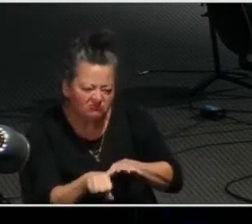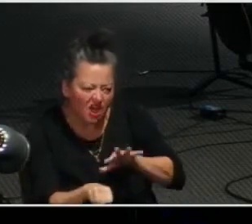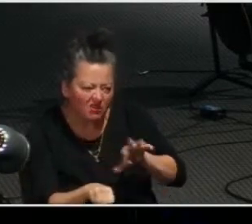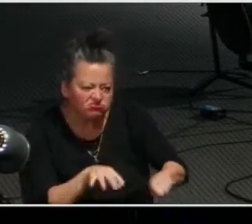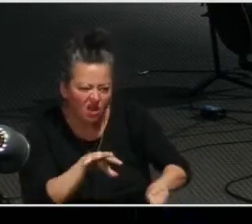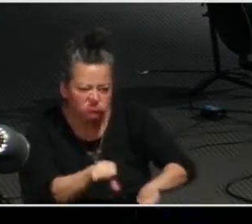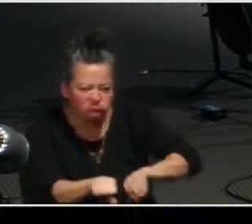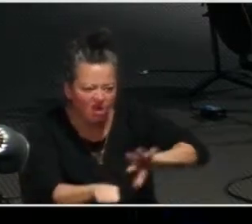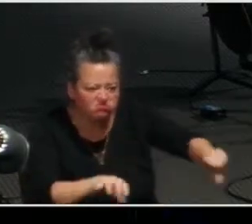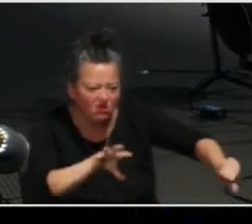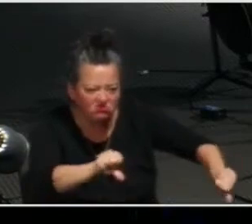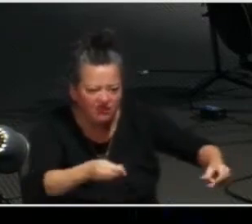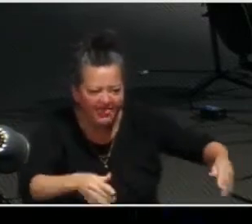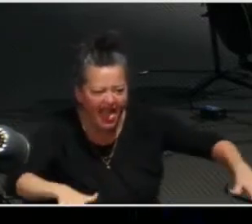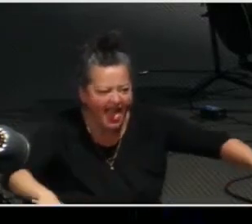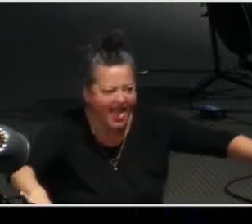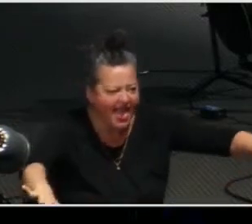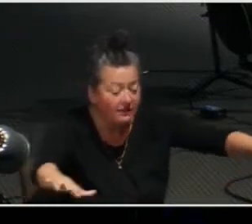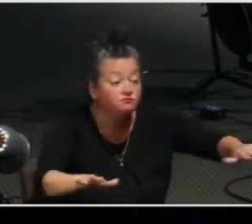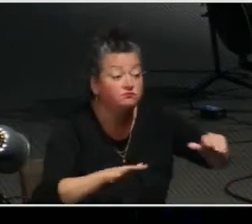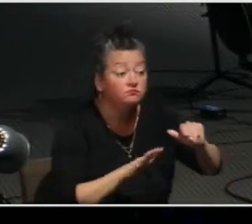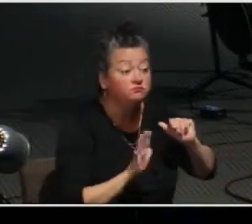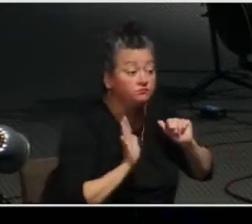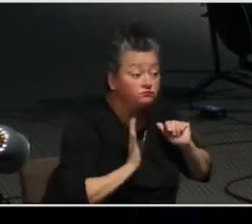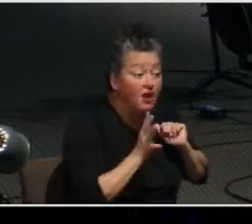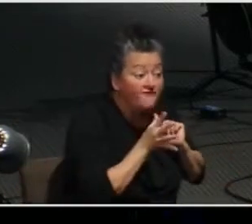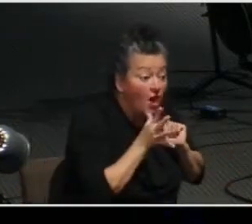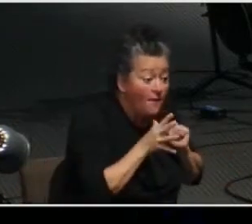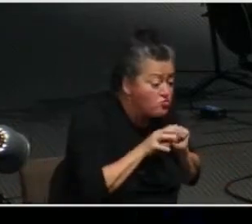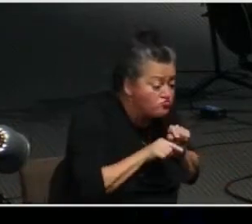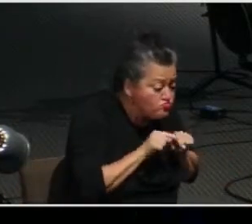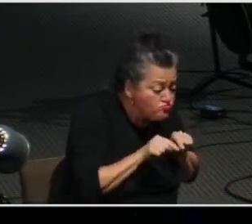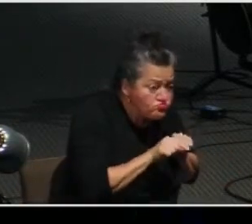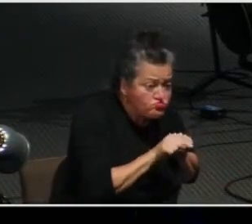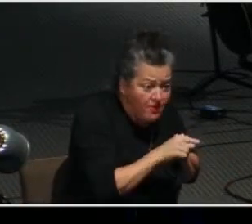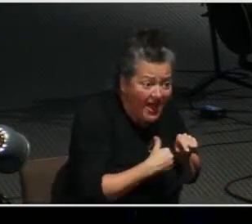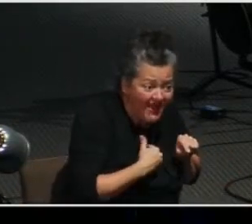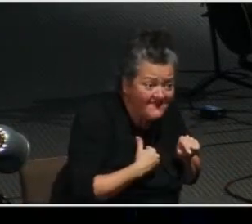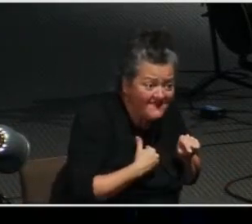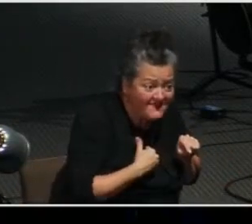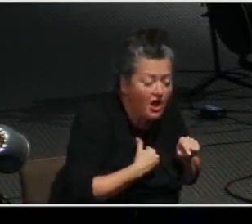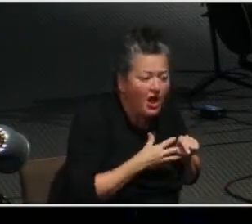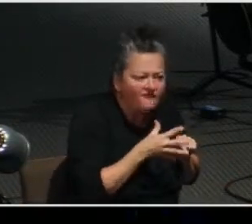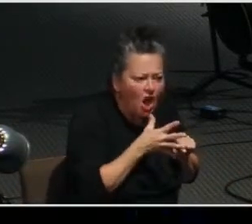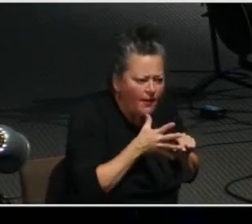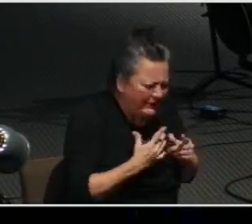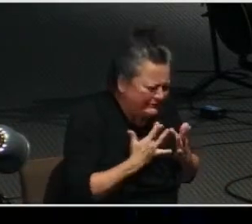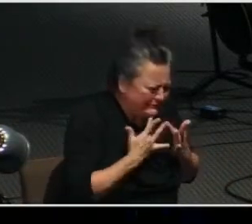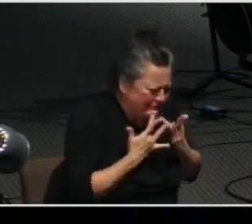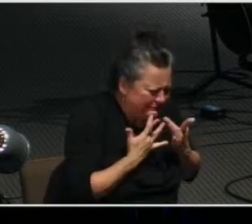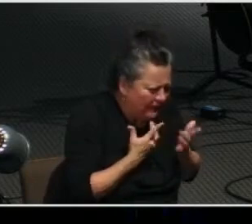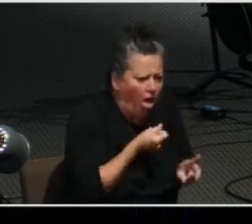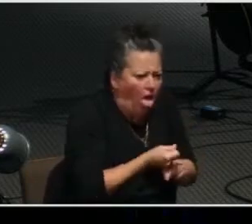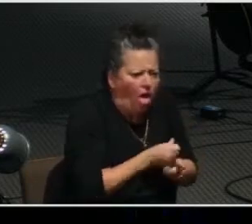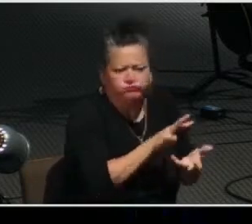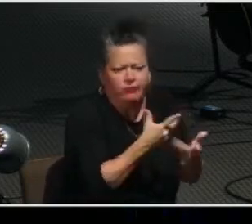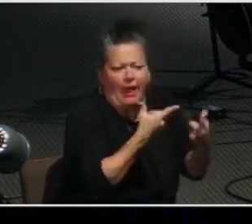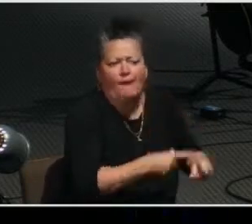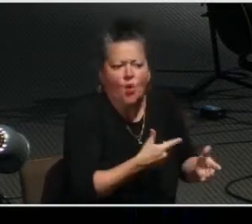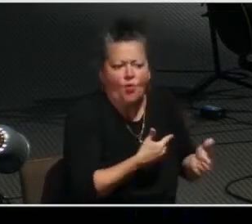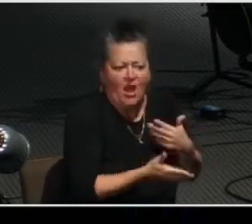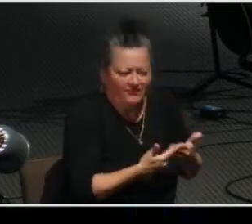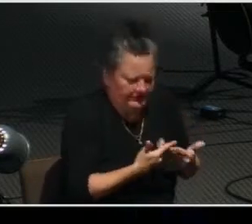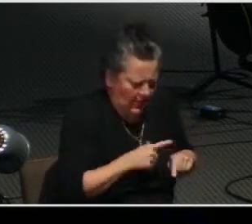of many farmers got absorbed into these large estates. These farmers were then forced to earn their